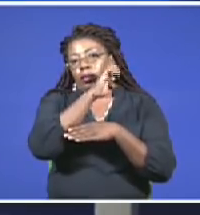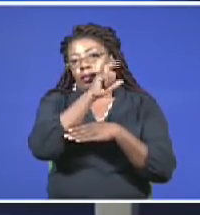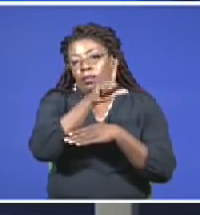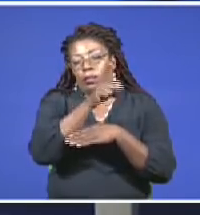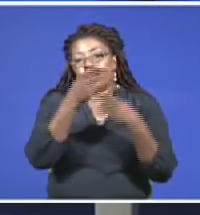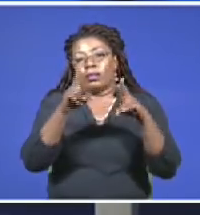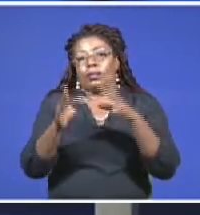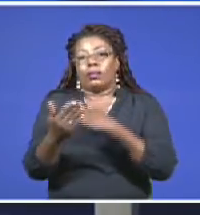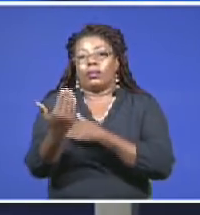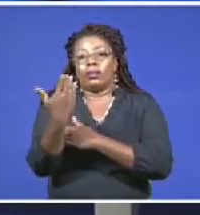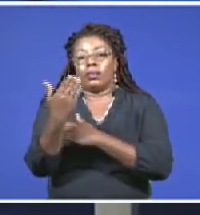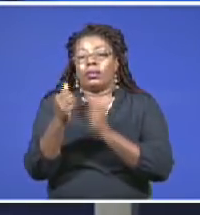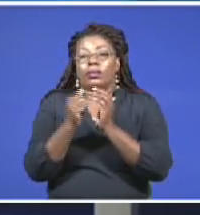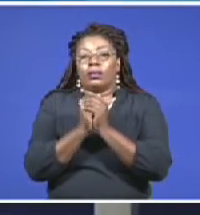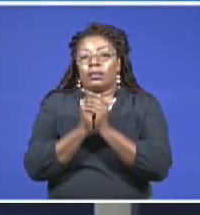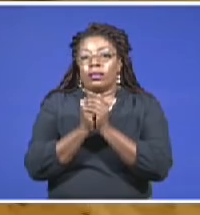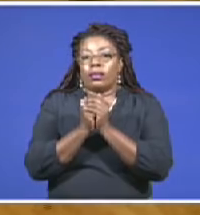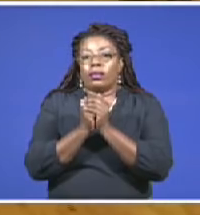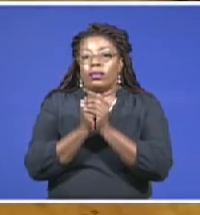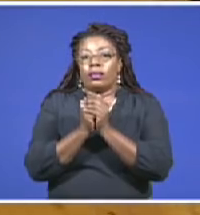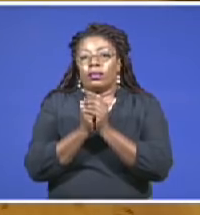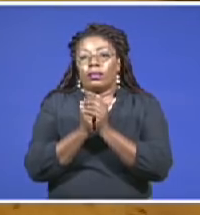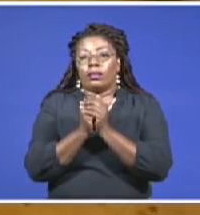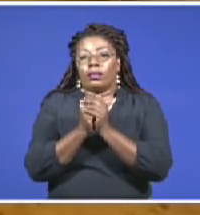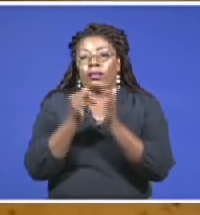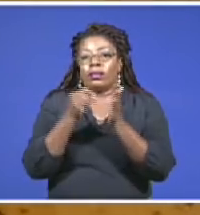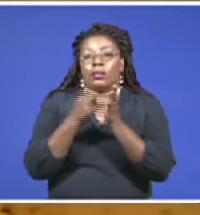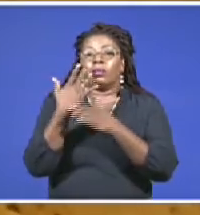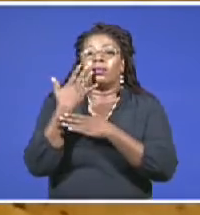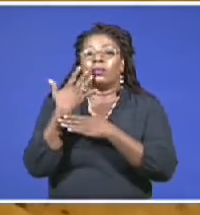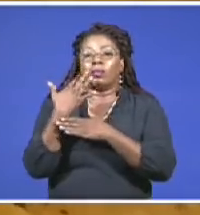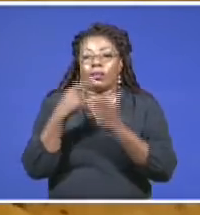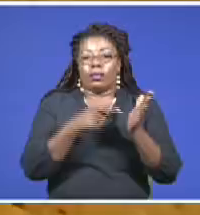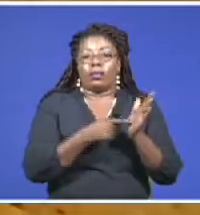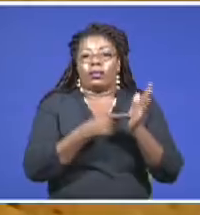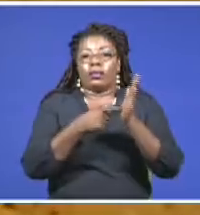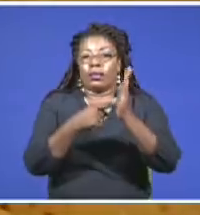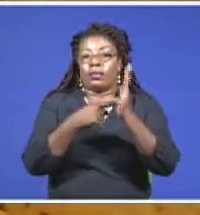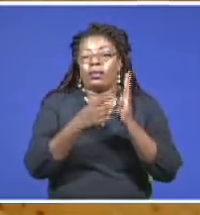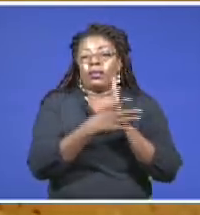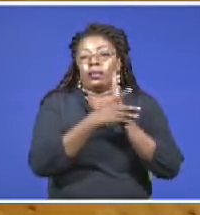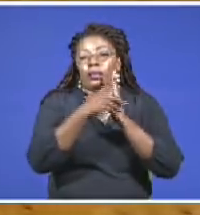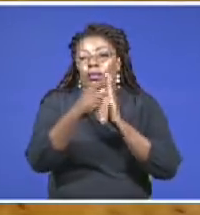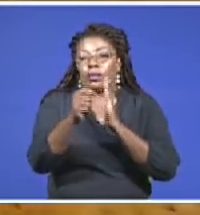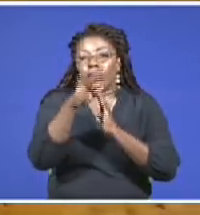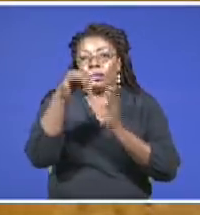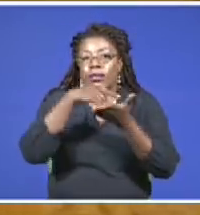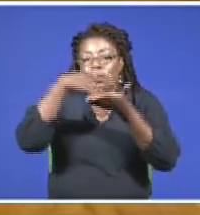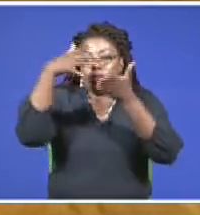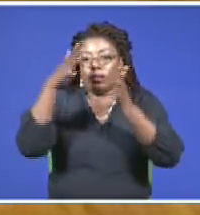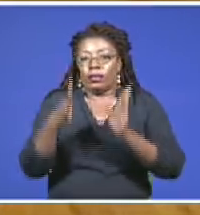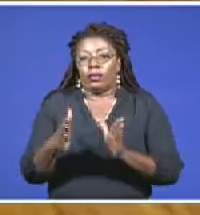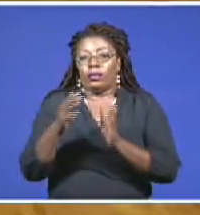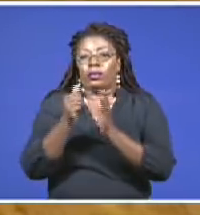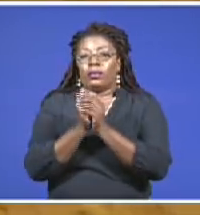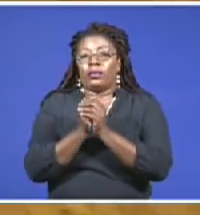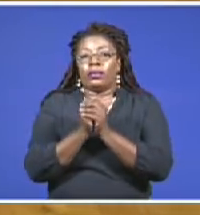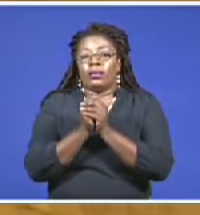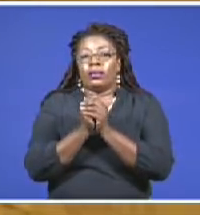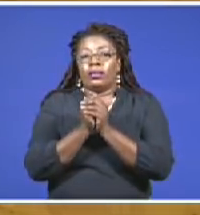Charles Fisher was there. It was a colorful display of talent by the students.